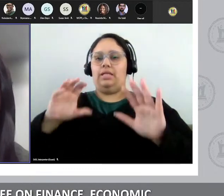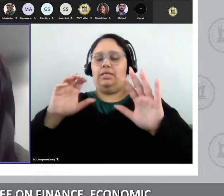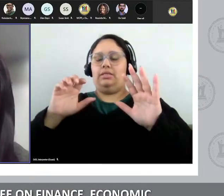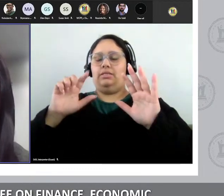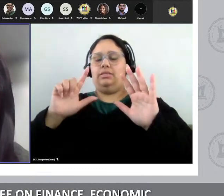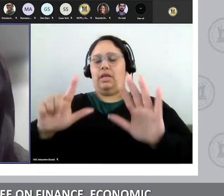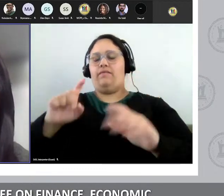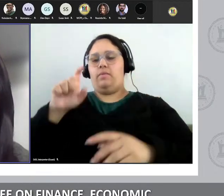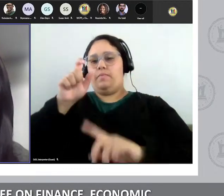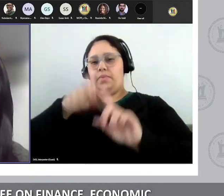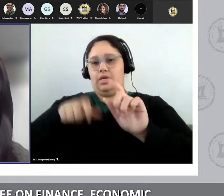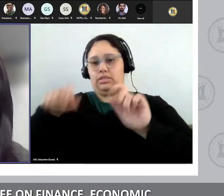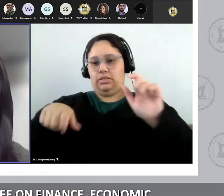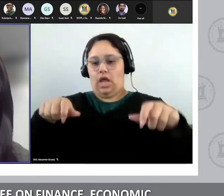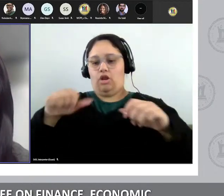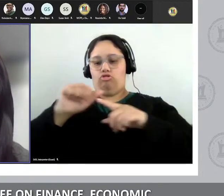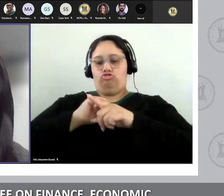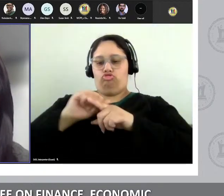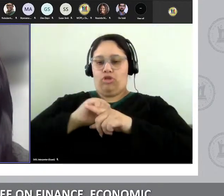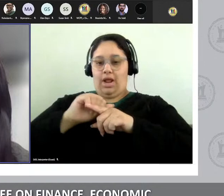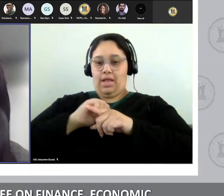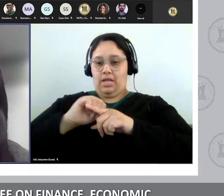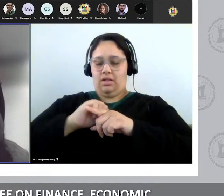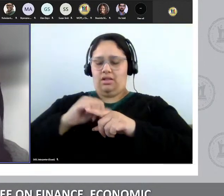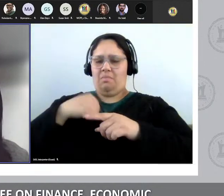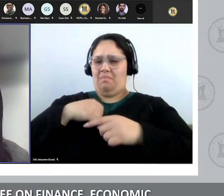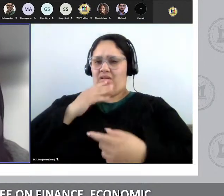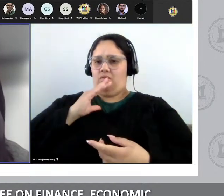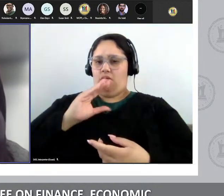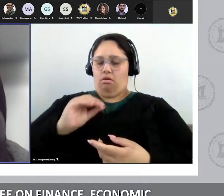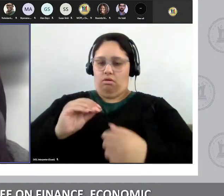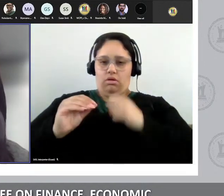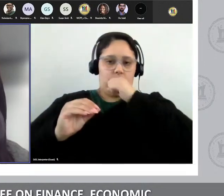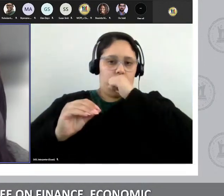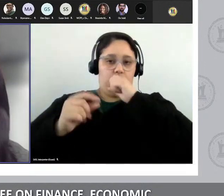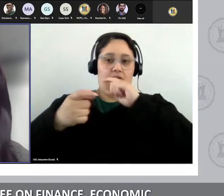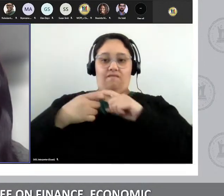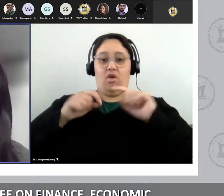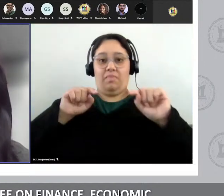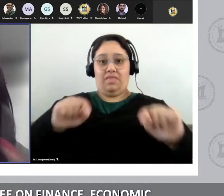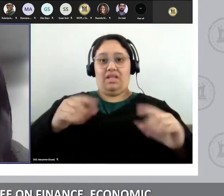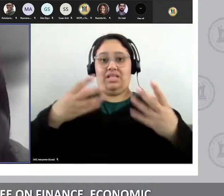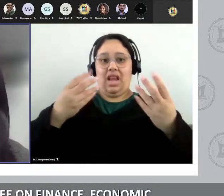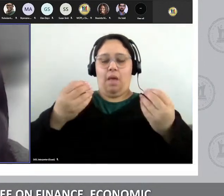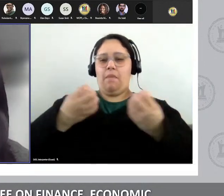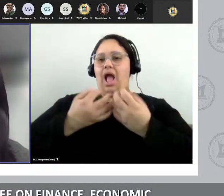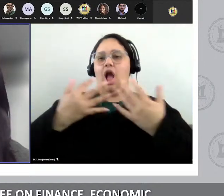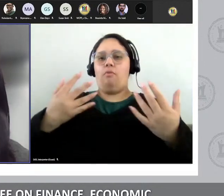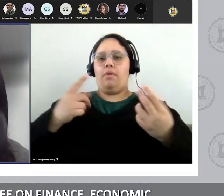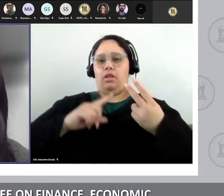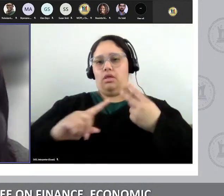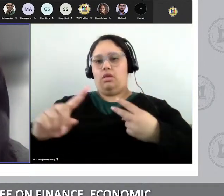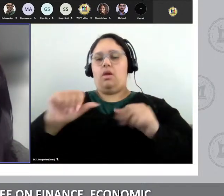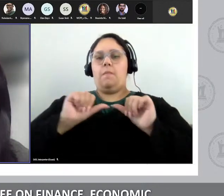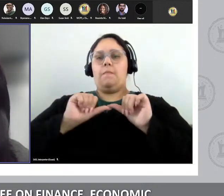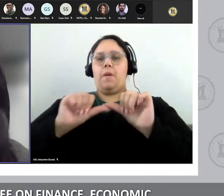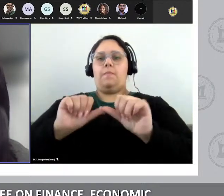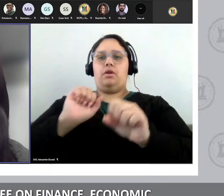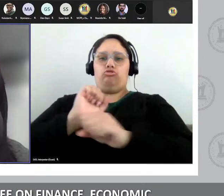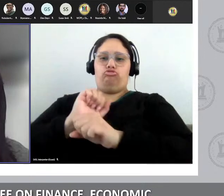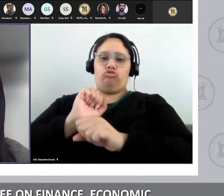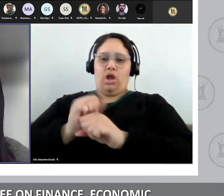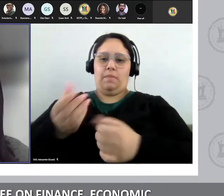9,697 persons were trained. My question is, of these, how many then went into permanent